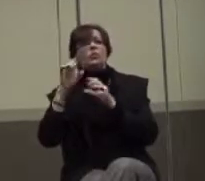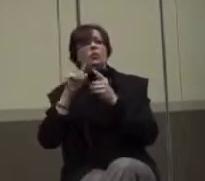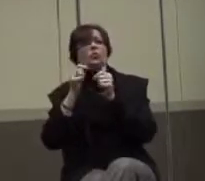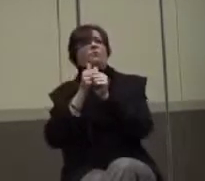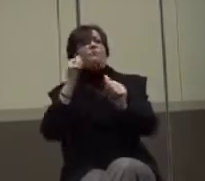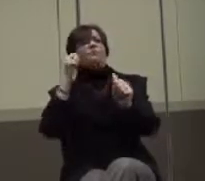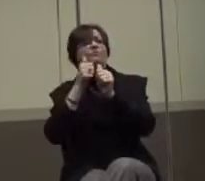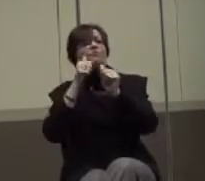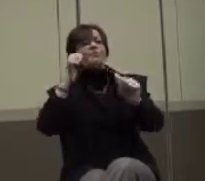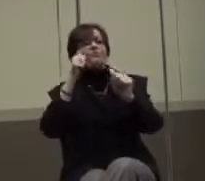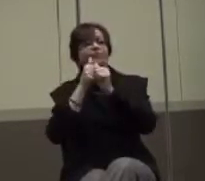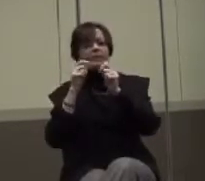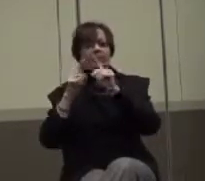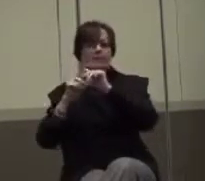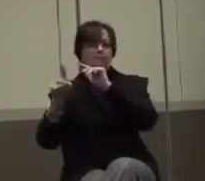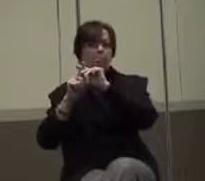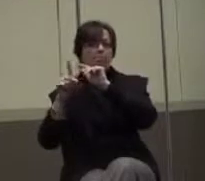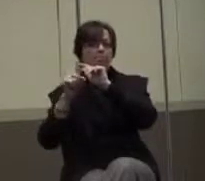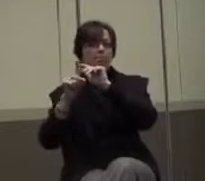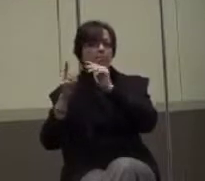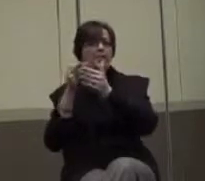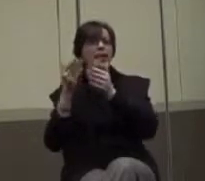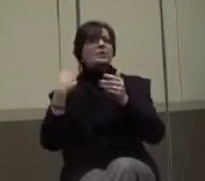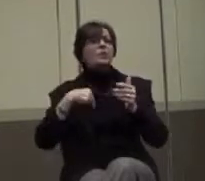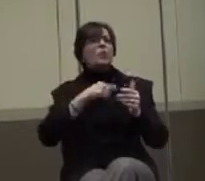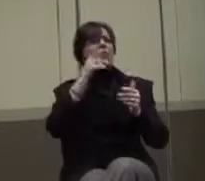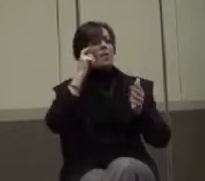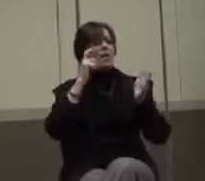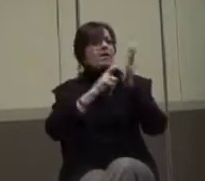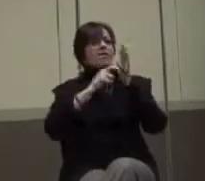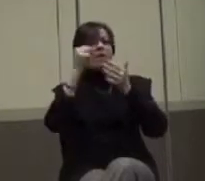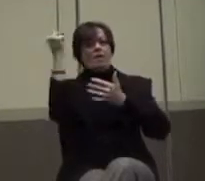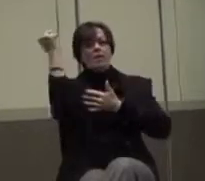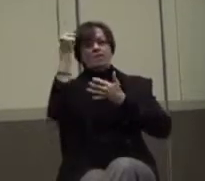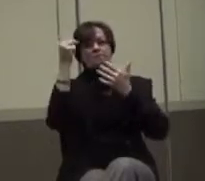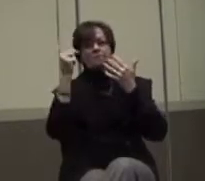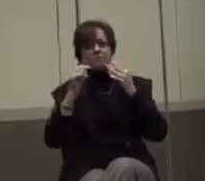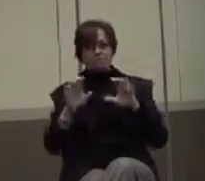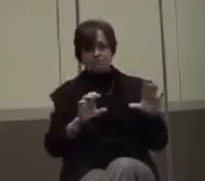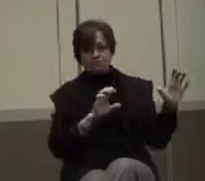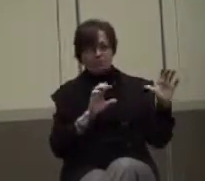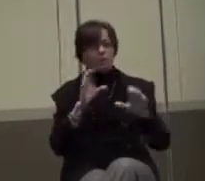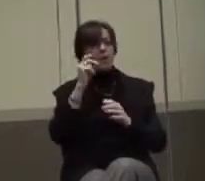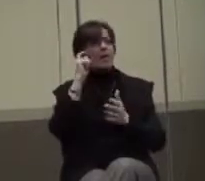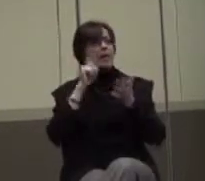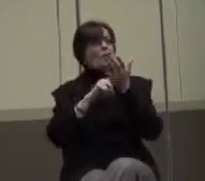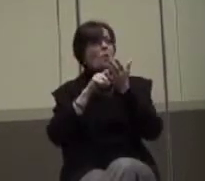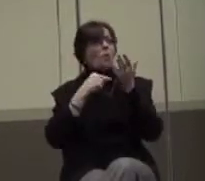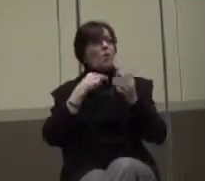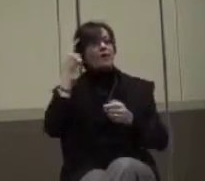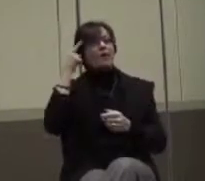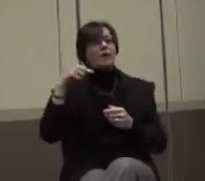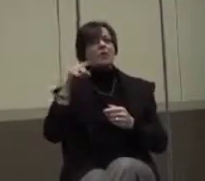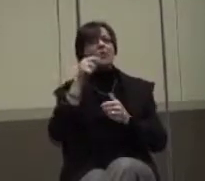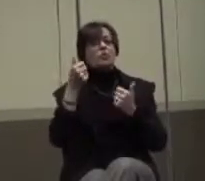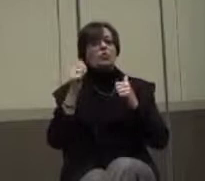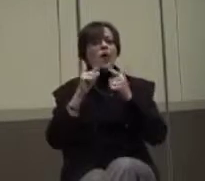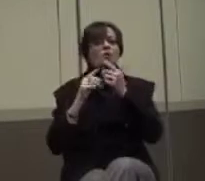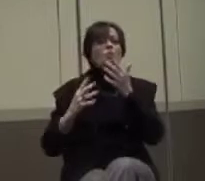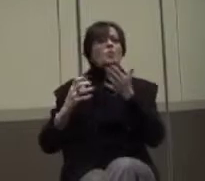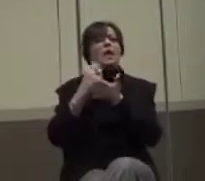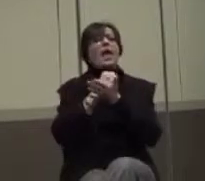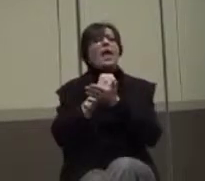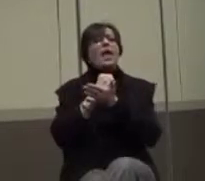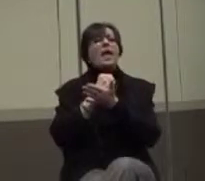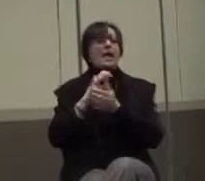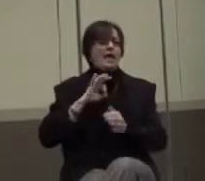things. So we're going to identify what some of those behaviors are. We're going to identify what we think they're trying to gain or what we think they're trying to escape.